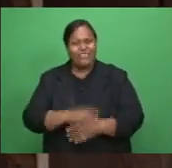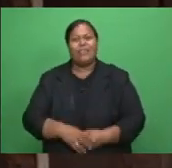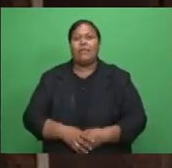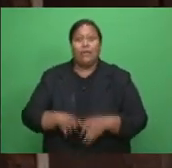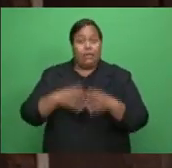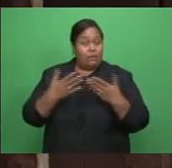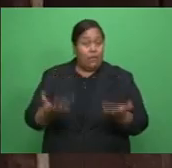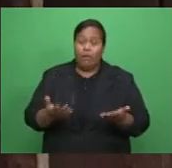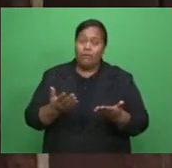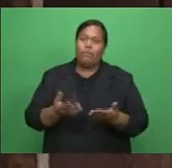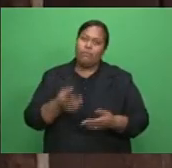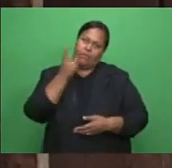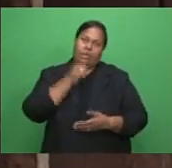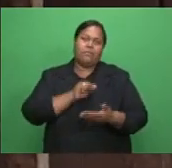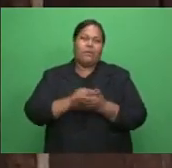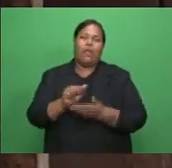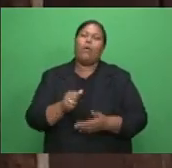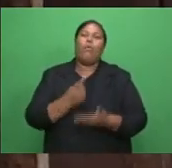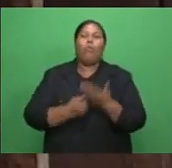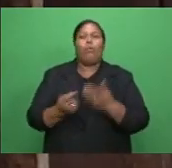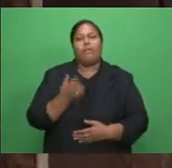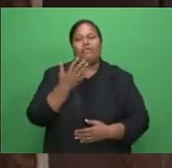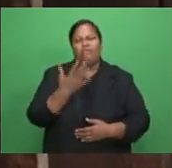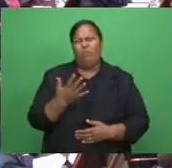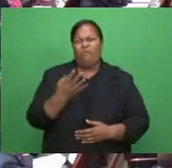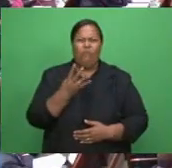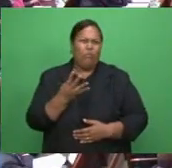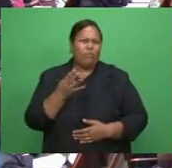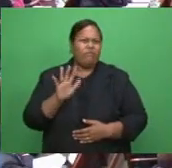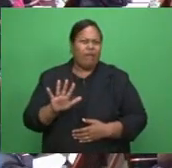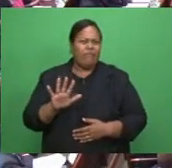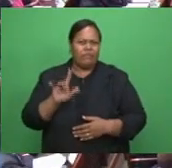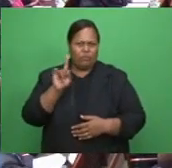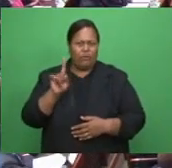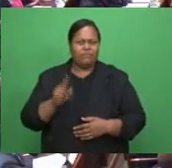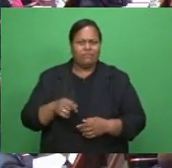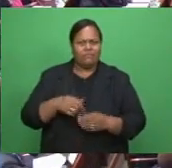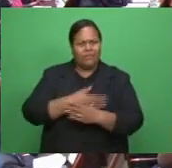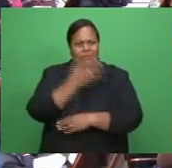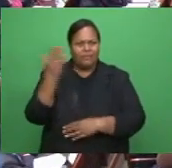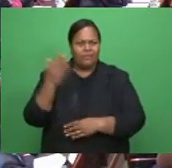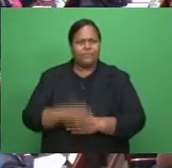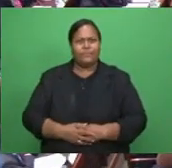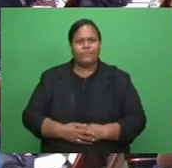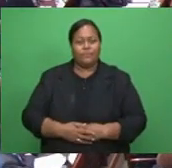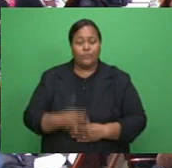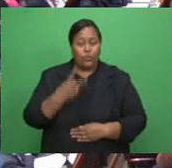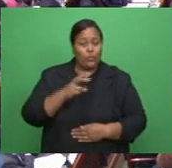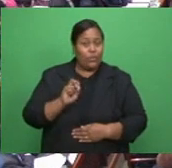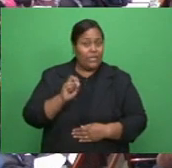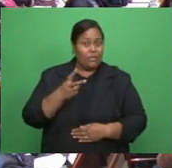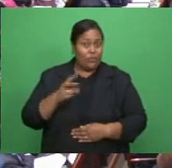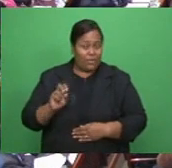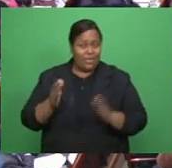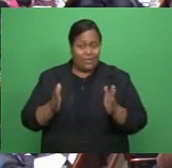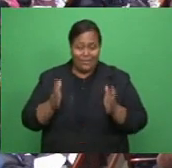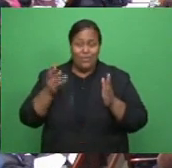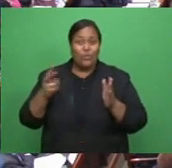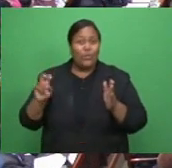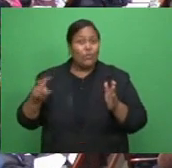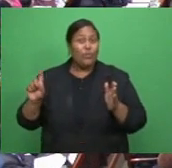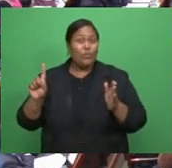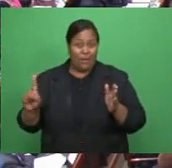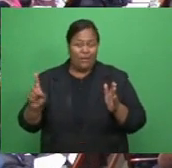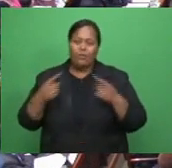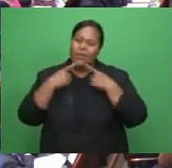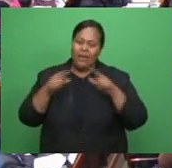managed to sell 4 to 5 bundles per day. The 2020-2021 national budget will be